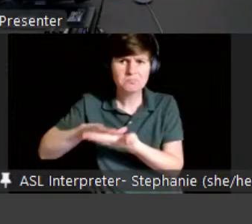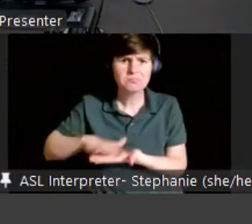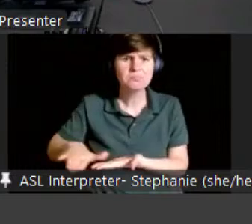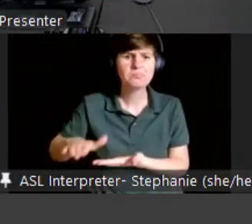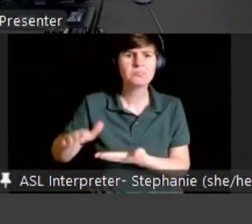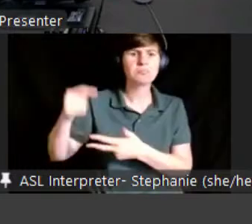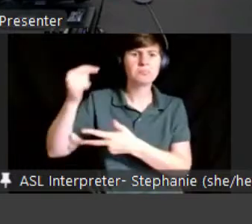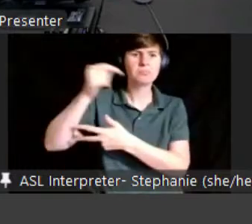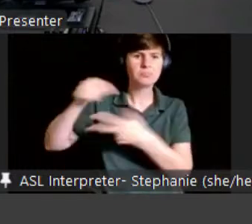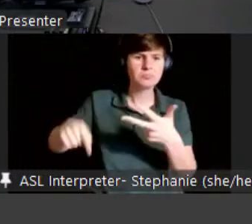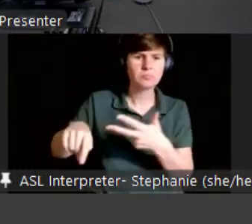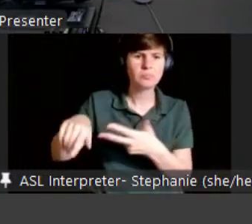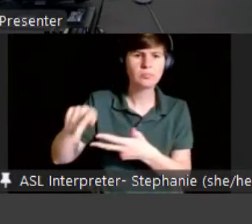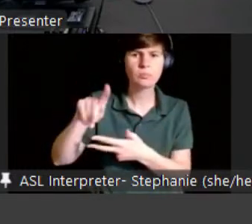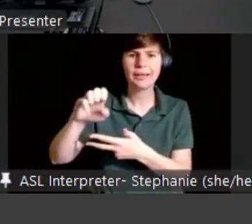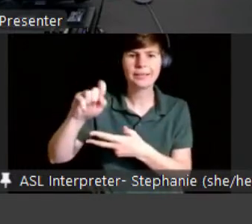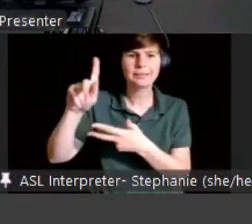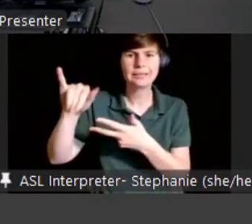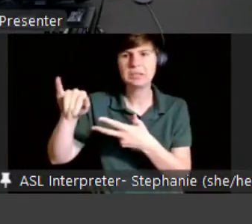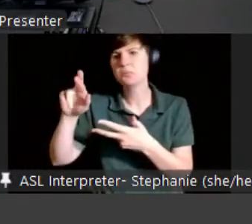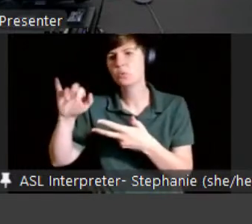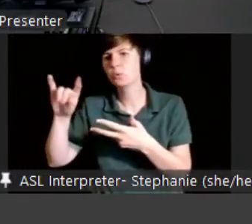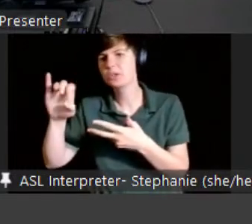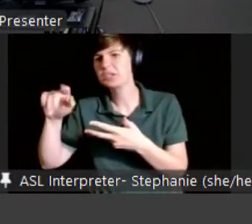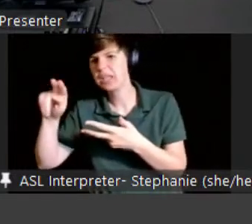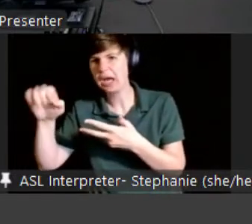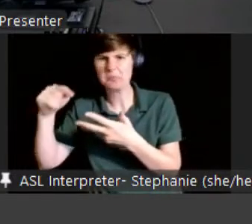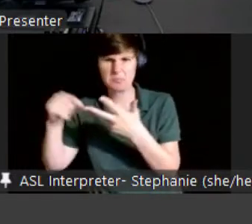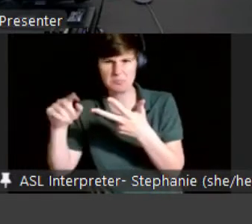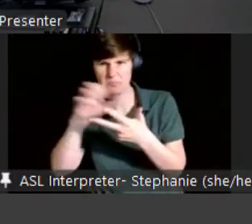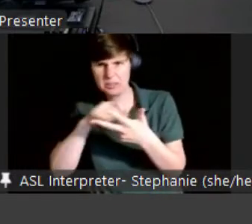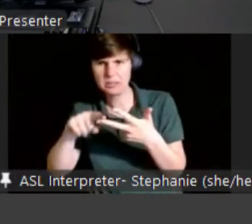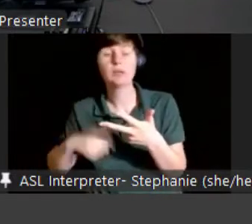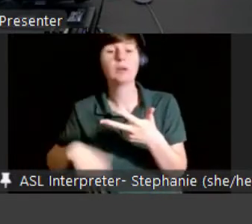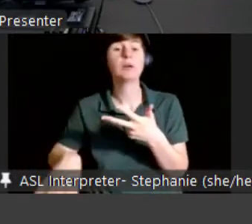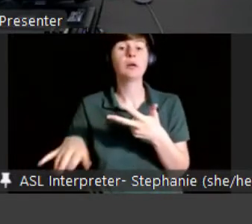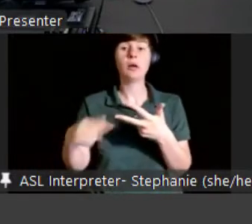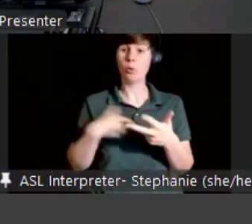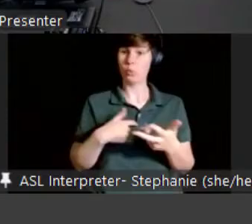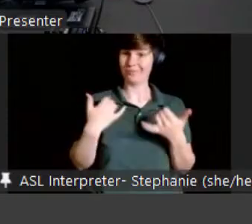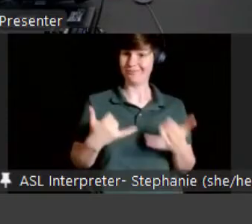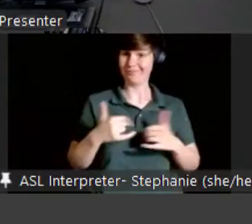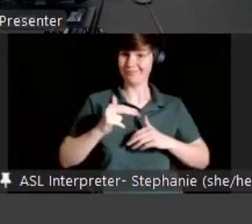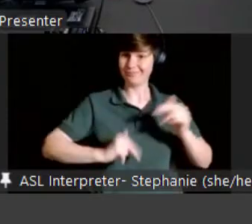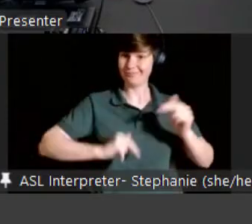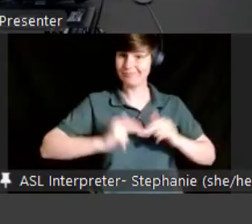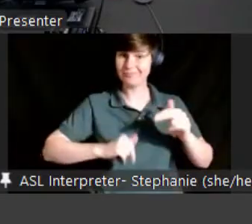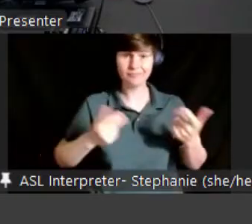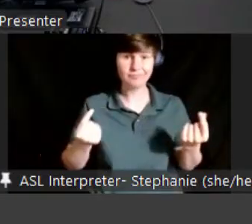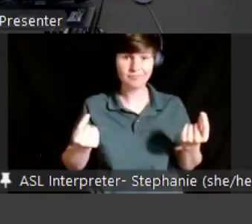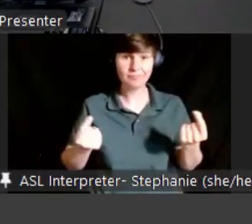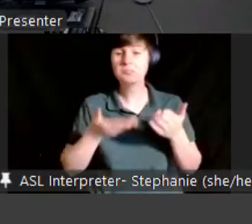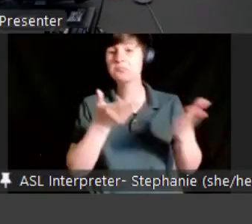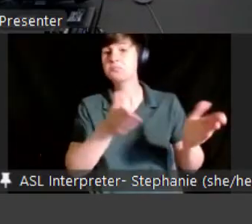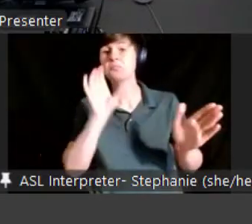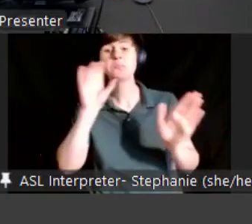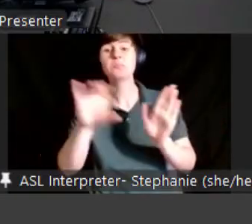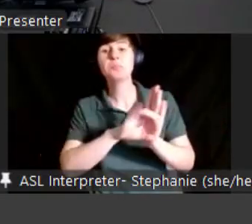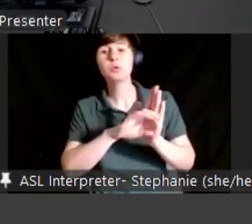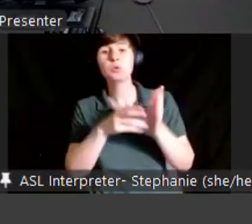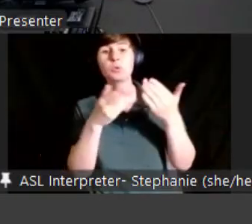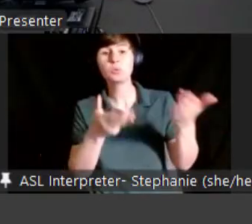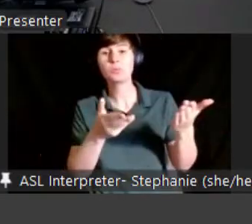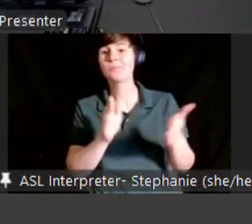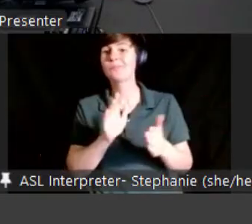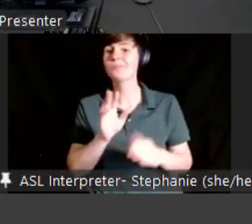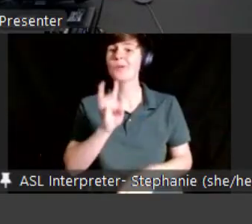line. Onto the projects that are in active construction. This next slide shows a picture of what we call the